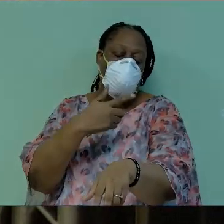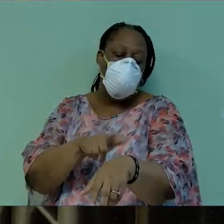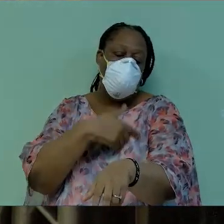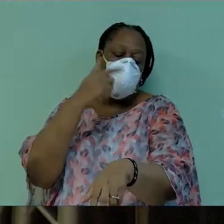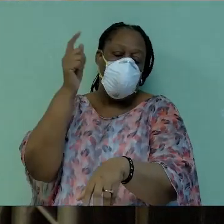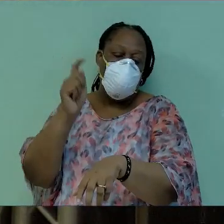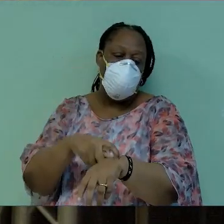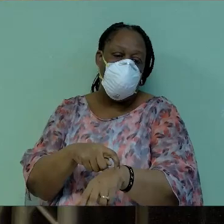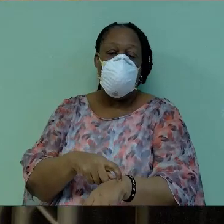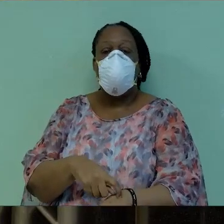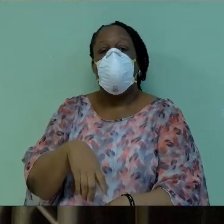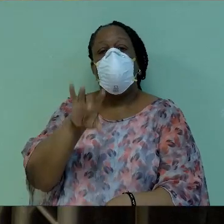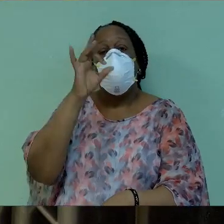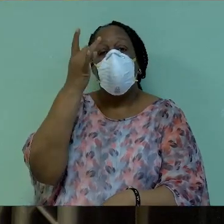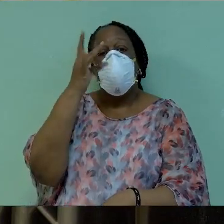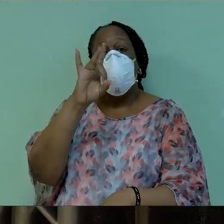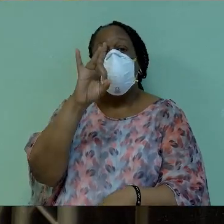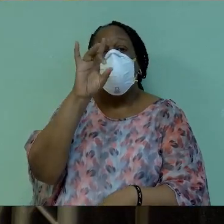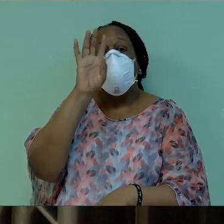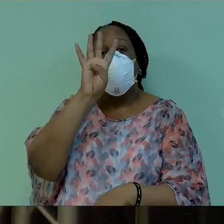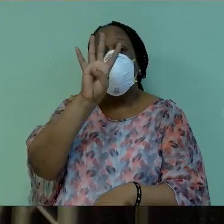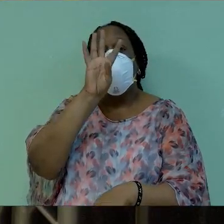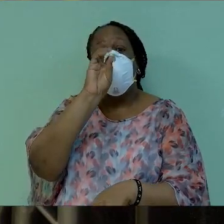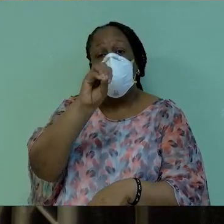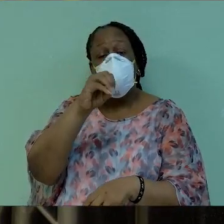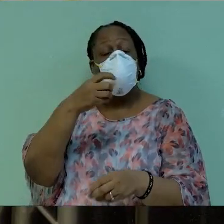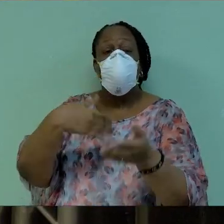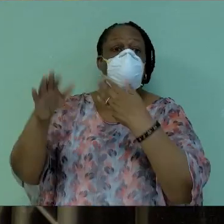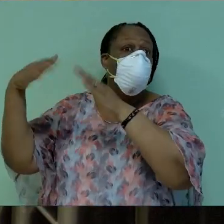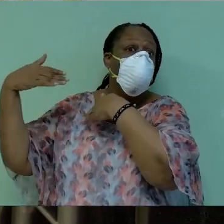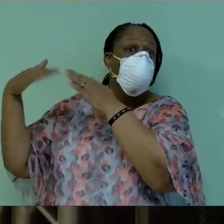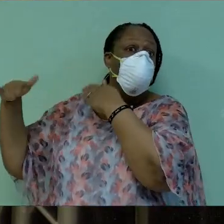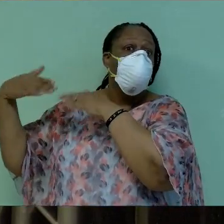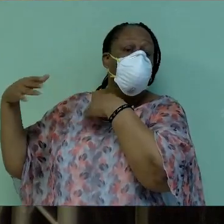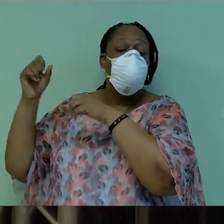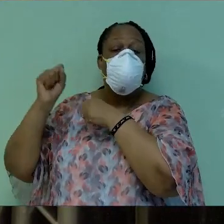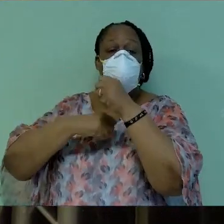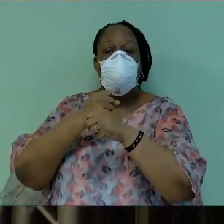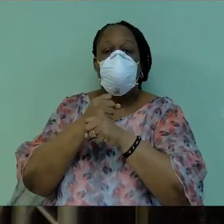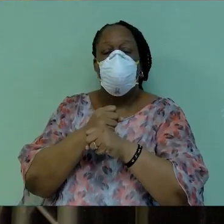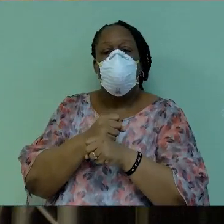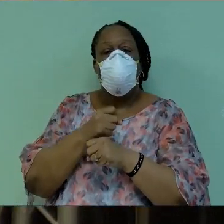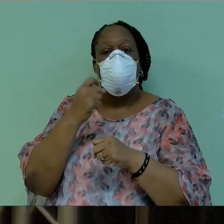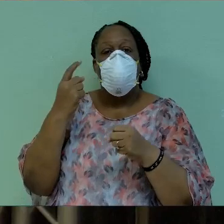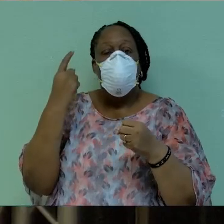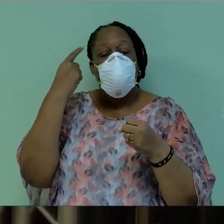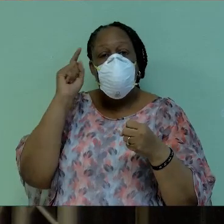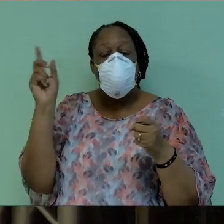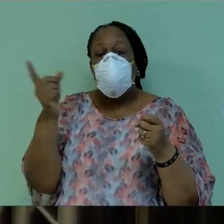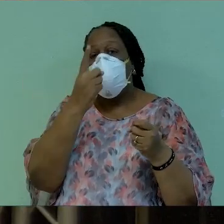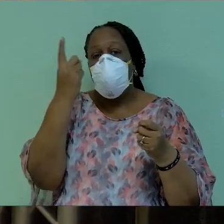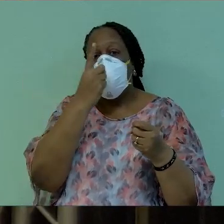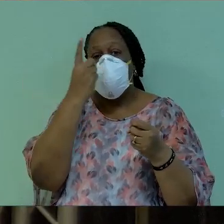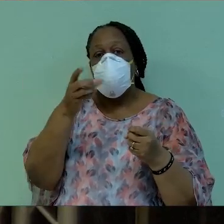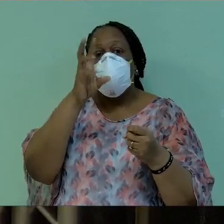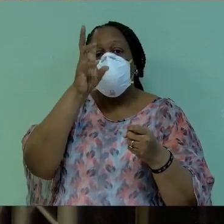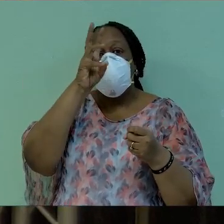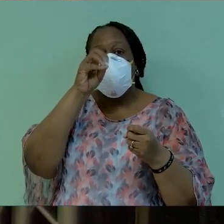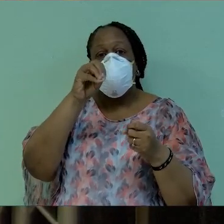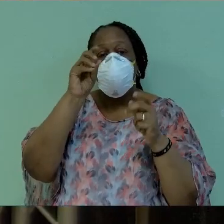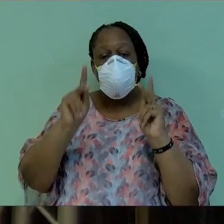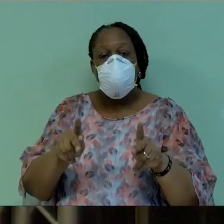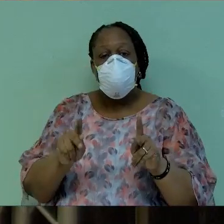it, 1840, and it was constructed to house just 60 inmates. As of 8 o'clock this